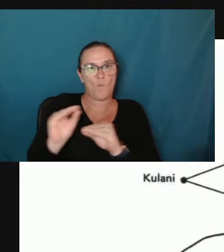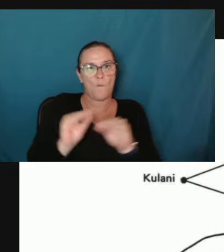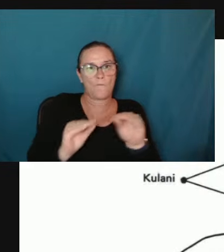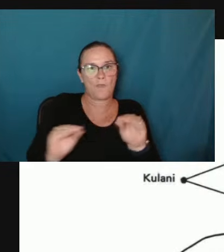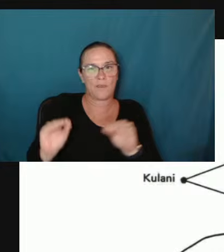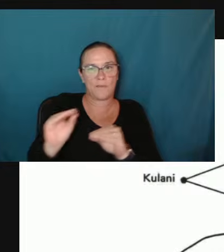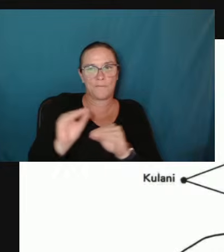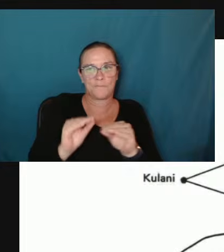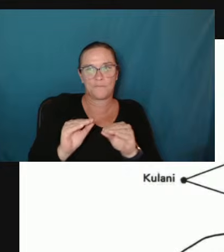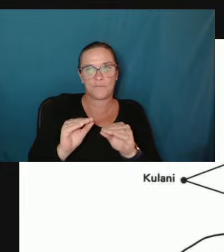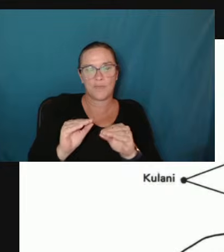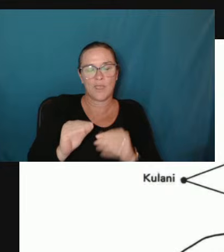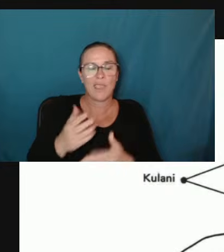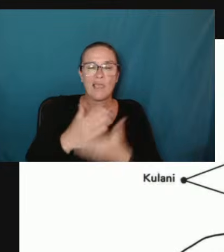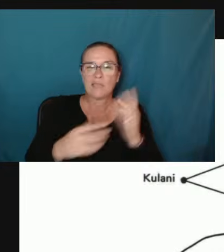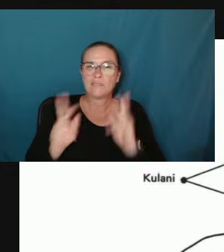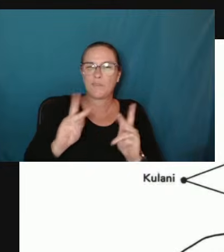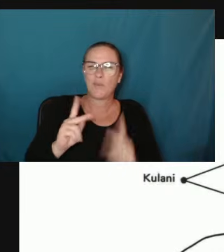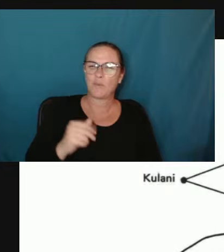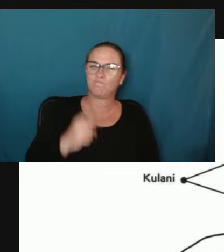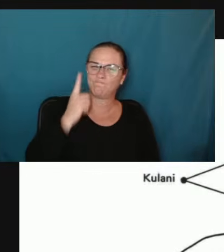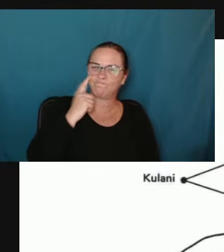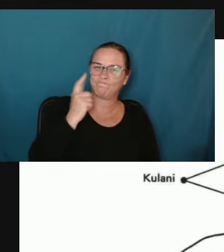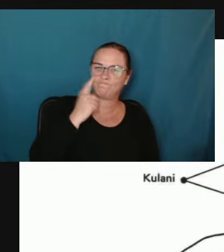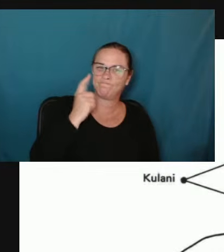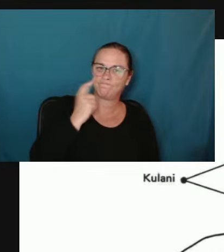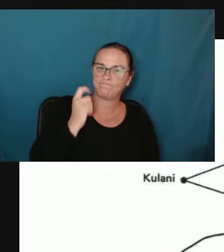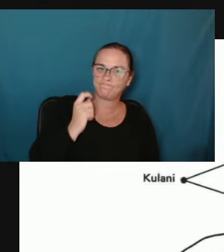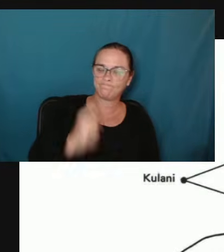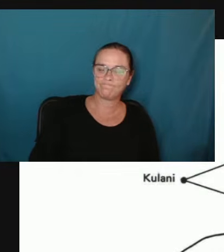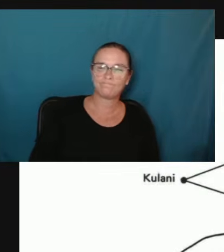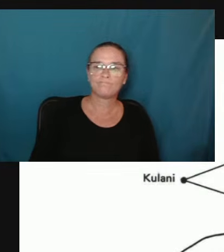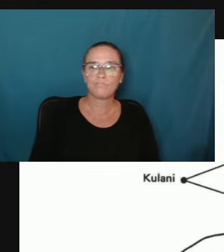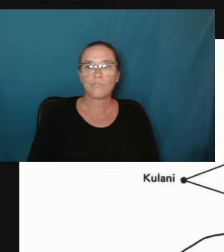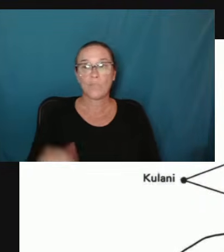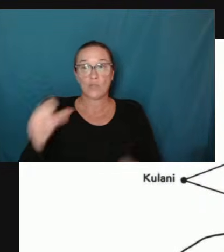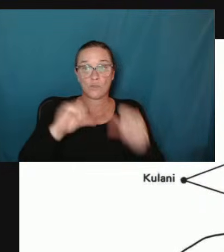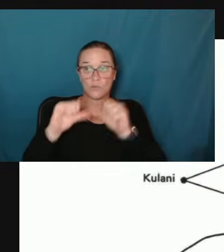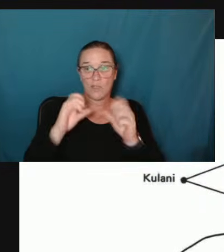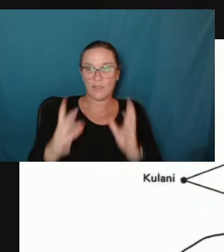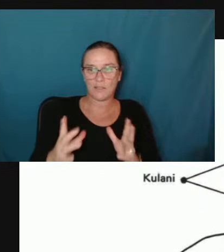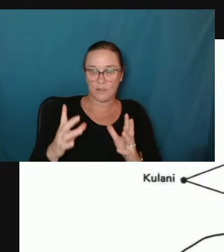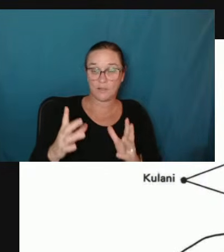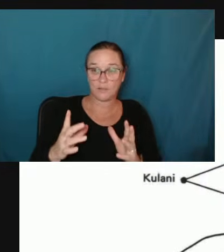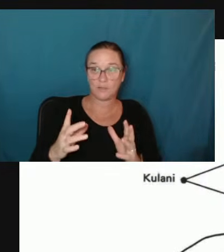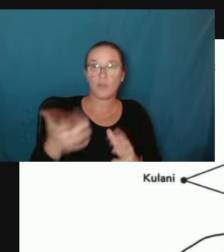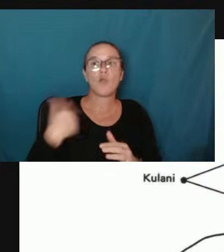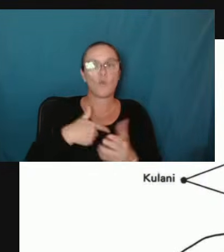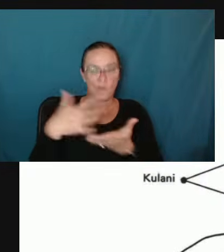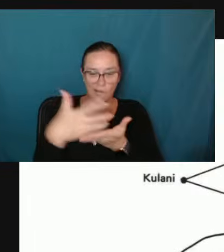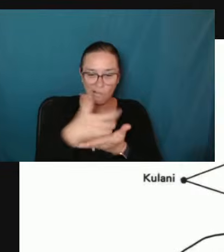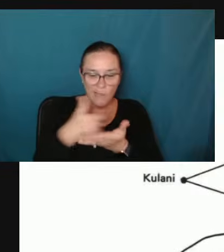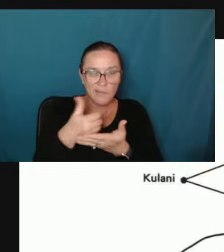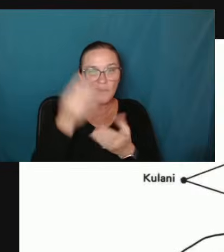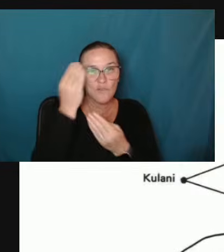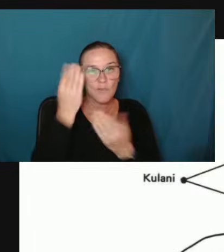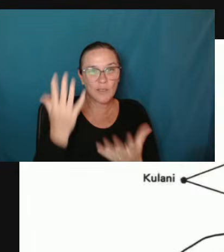with some skepticism by certain people. So scientists is what we do. We collect data. We start off with